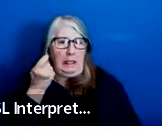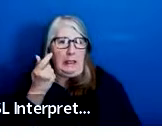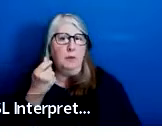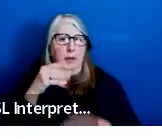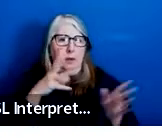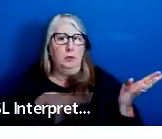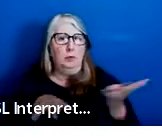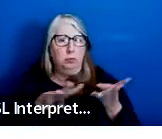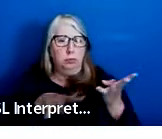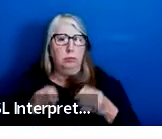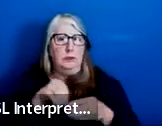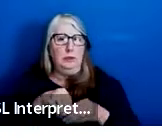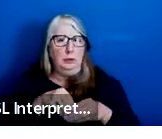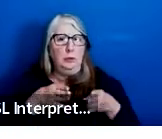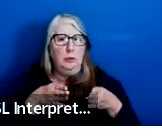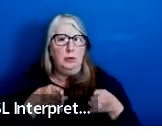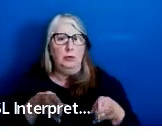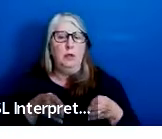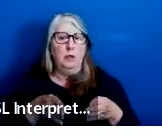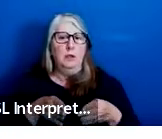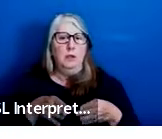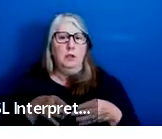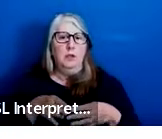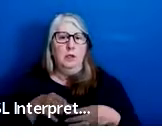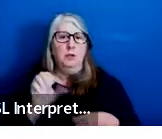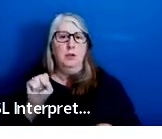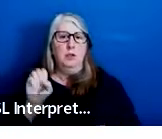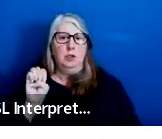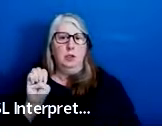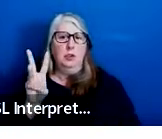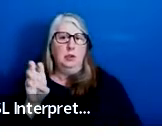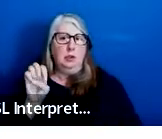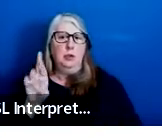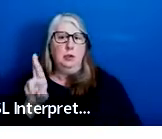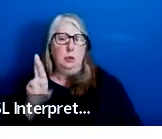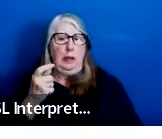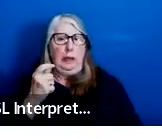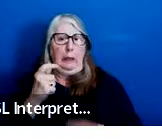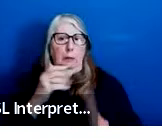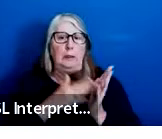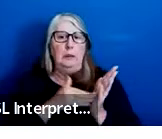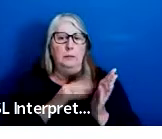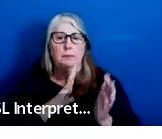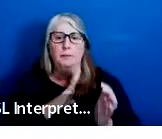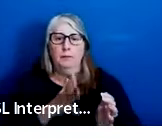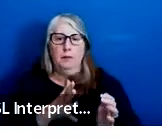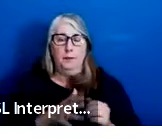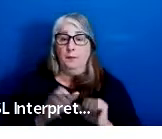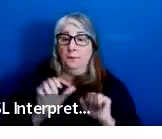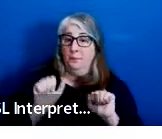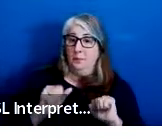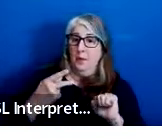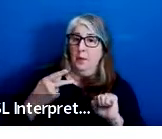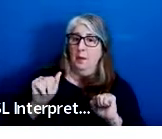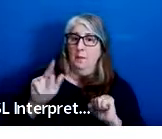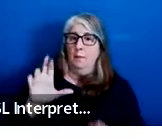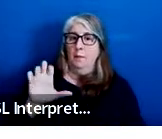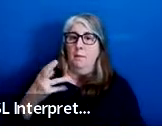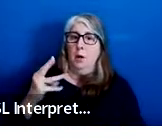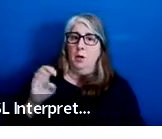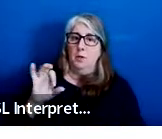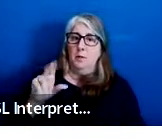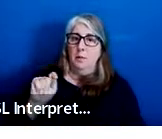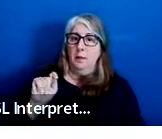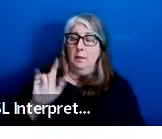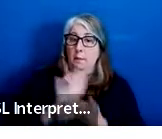the street and down the storm sewer as long as you're using a safe detergent. can parchment paper be accepted in